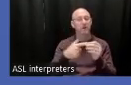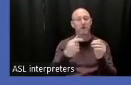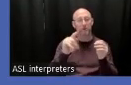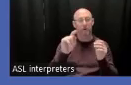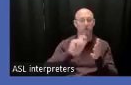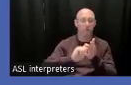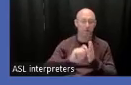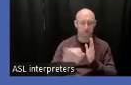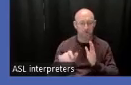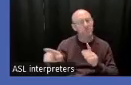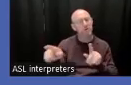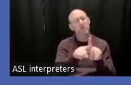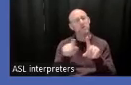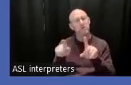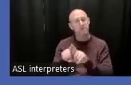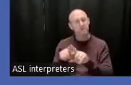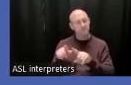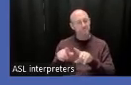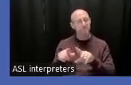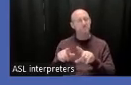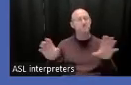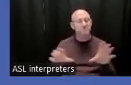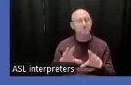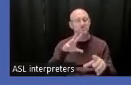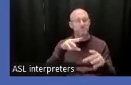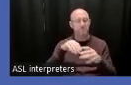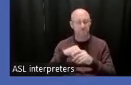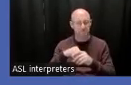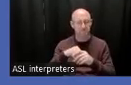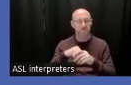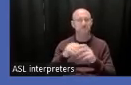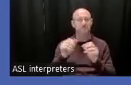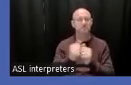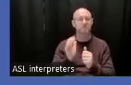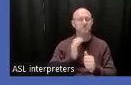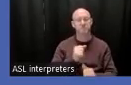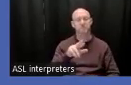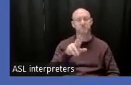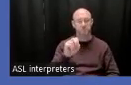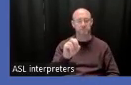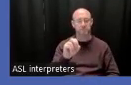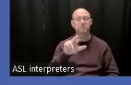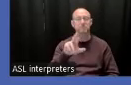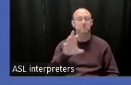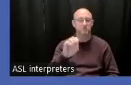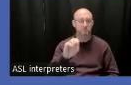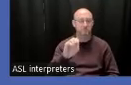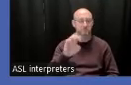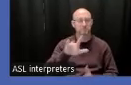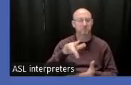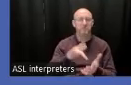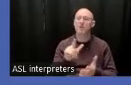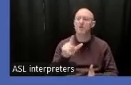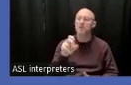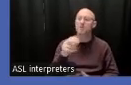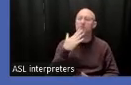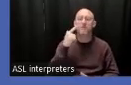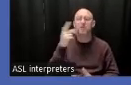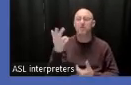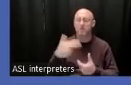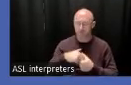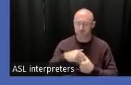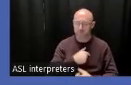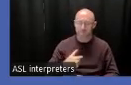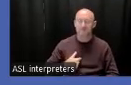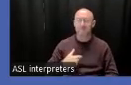well. But she's also a really actively involved with our Sure Resource Center as well. So Lou, thanks a lot for joining us today and